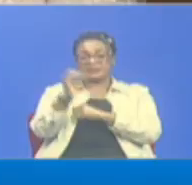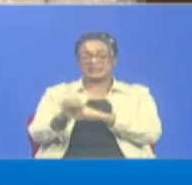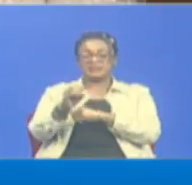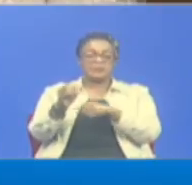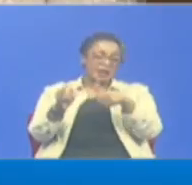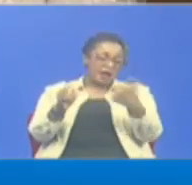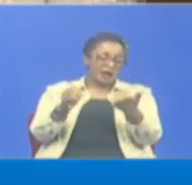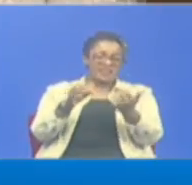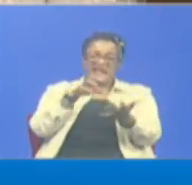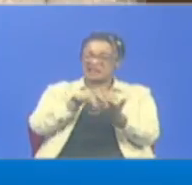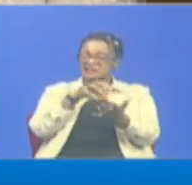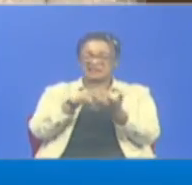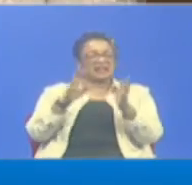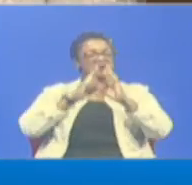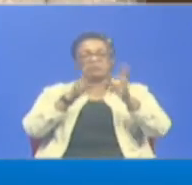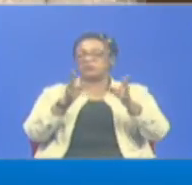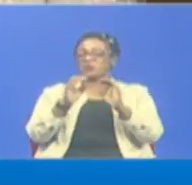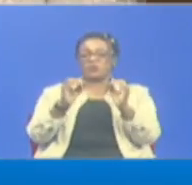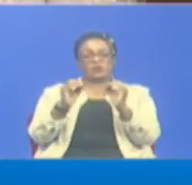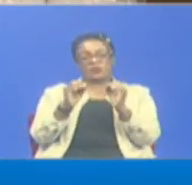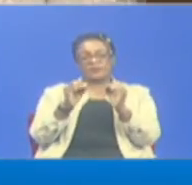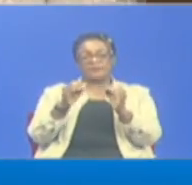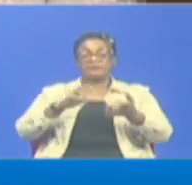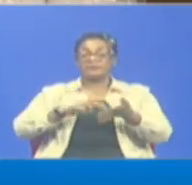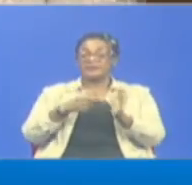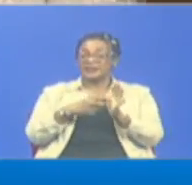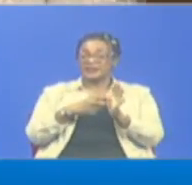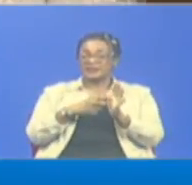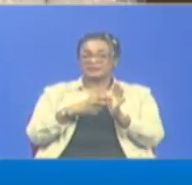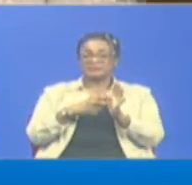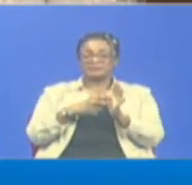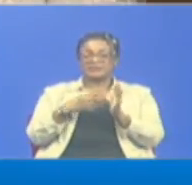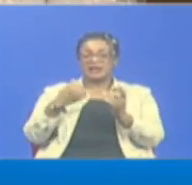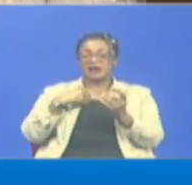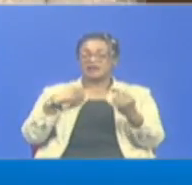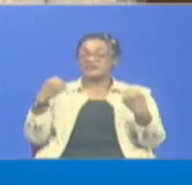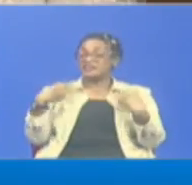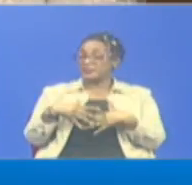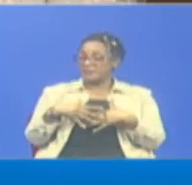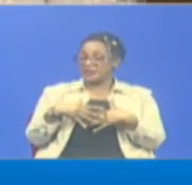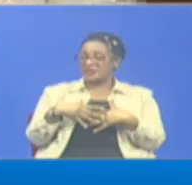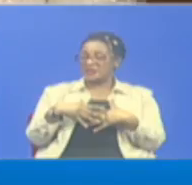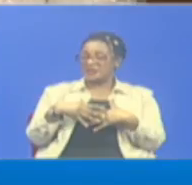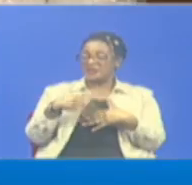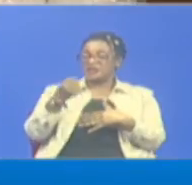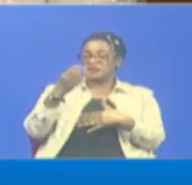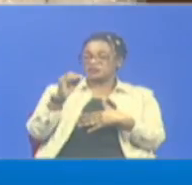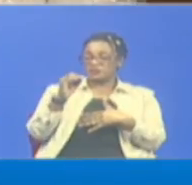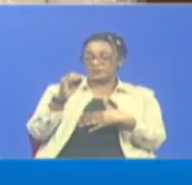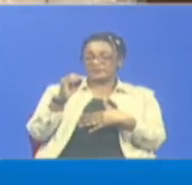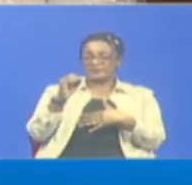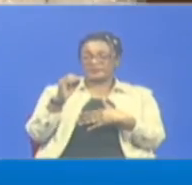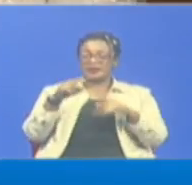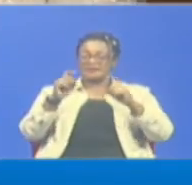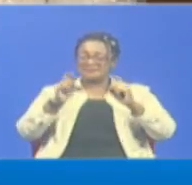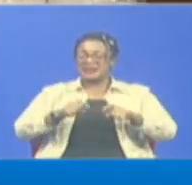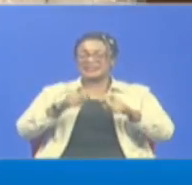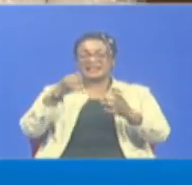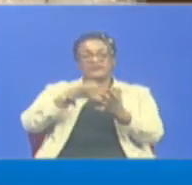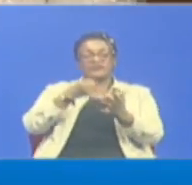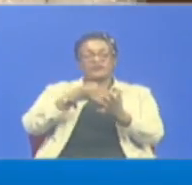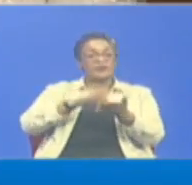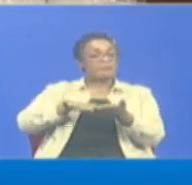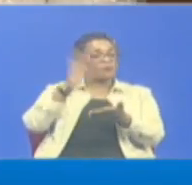go unreported for one reason, that it has a stigma. Therefore, unless we involve more partners